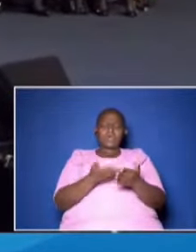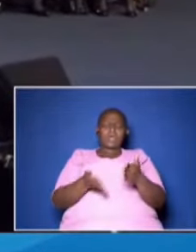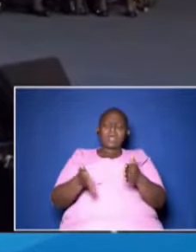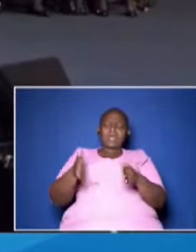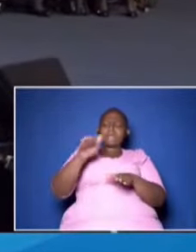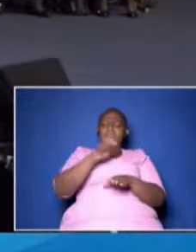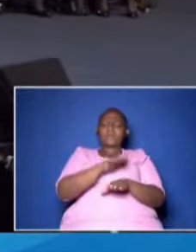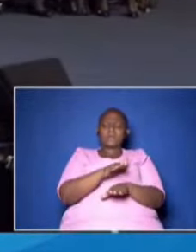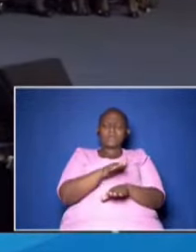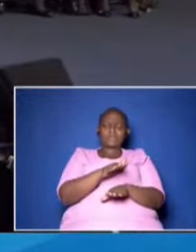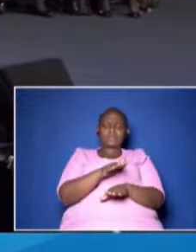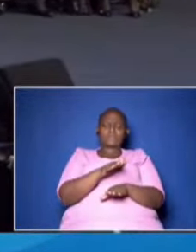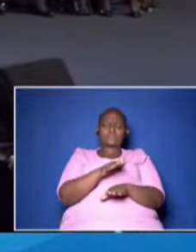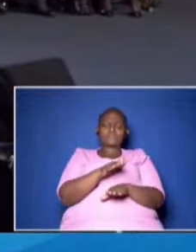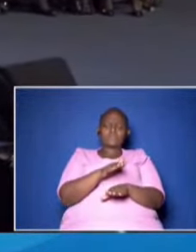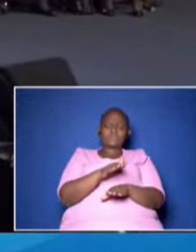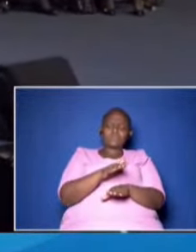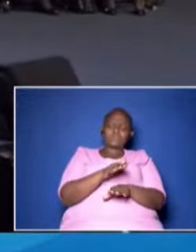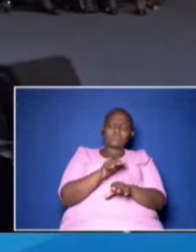about